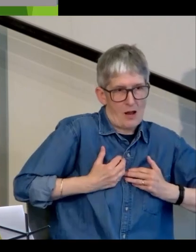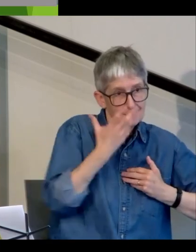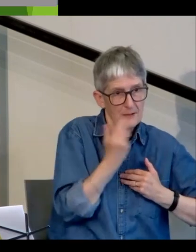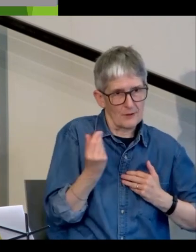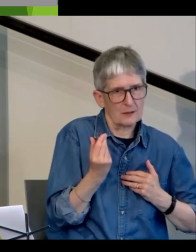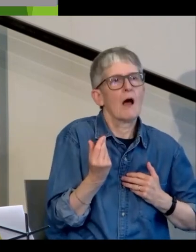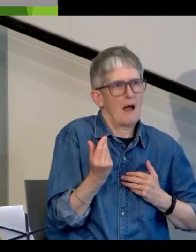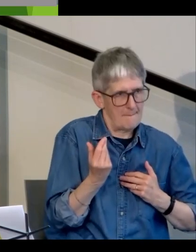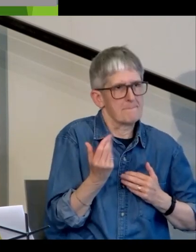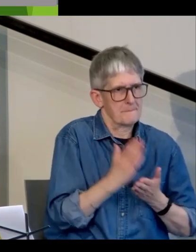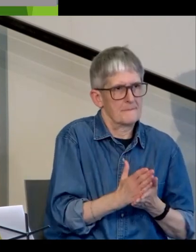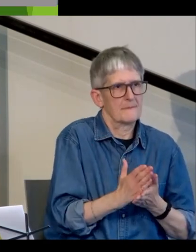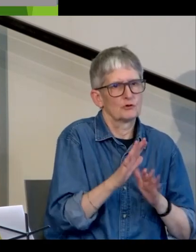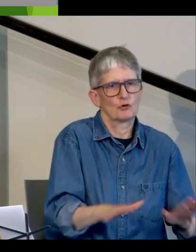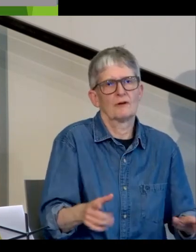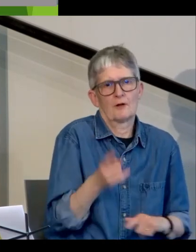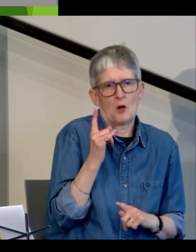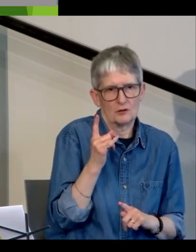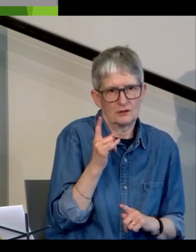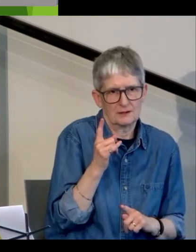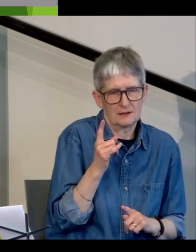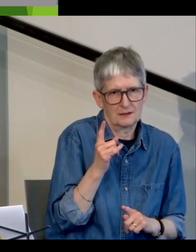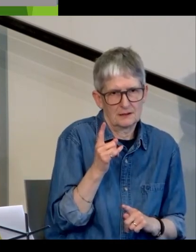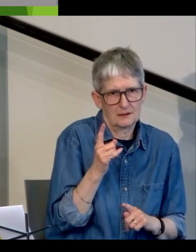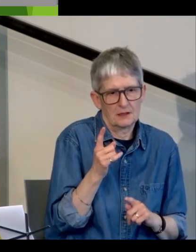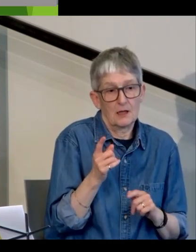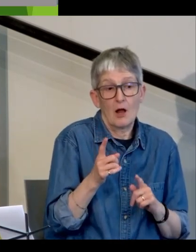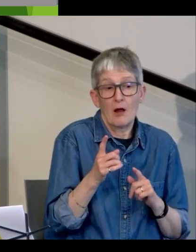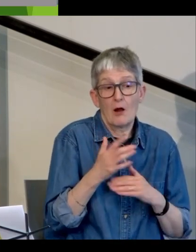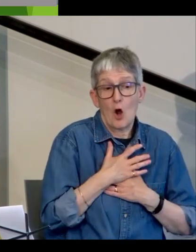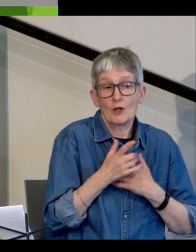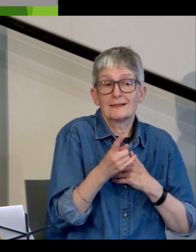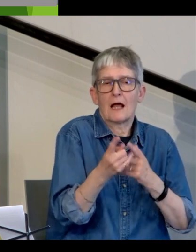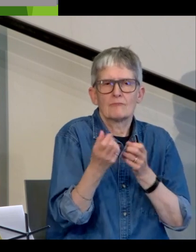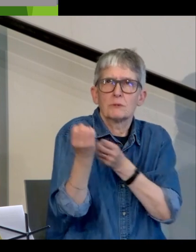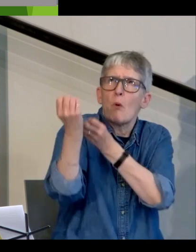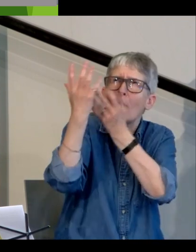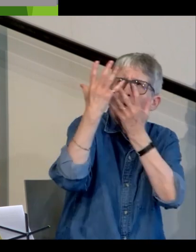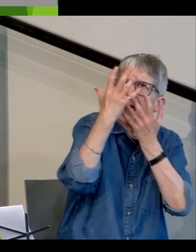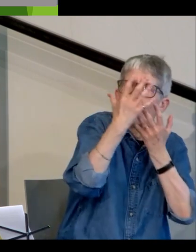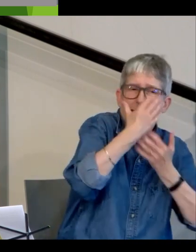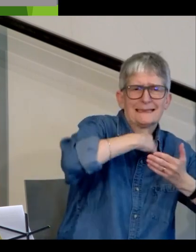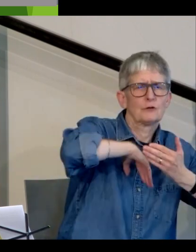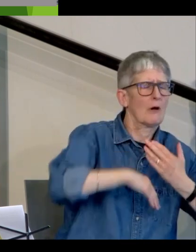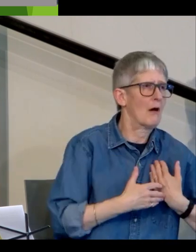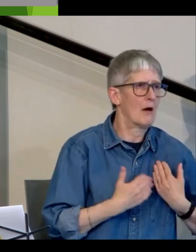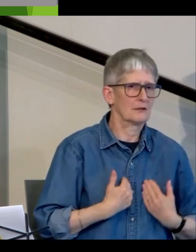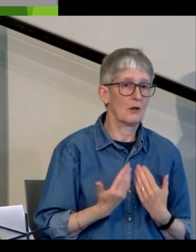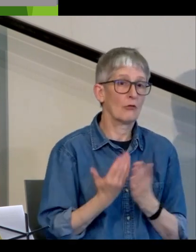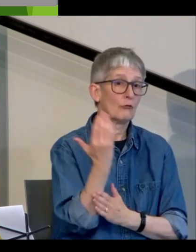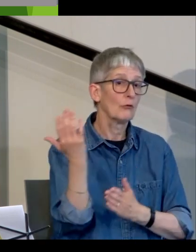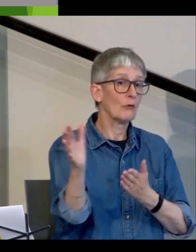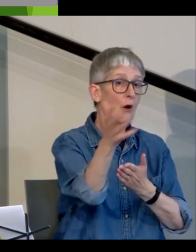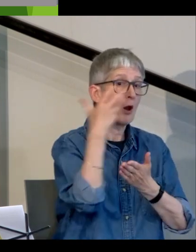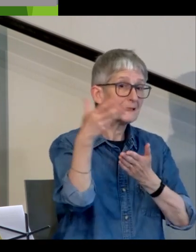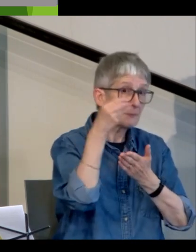we are children of God. And 5:5, God's love has been poured out into our hearts through the Holy